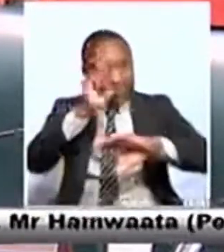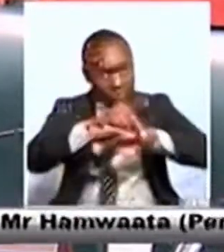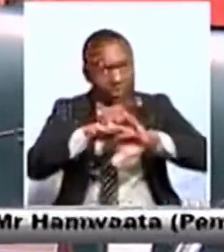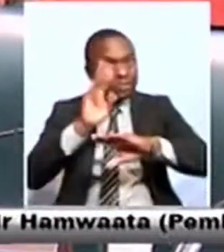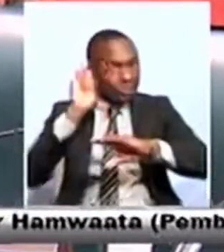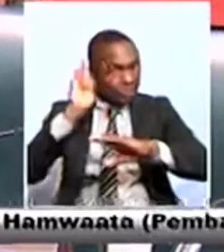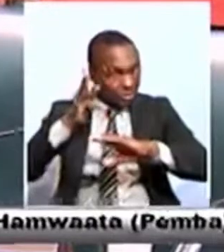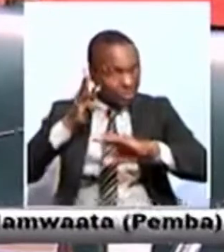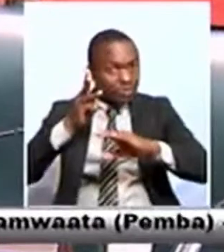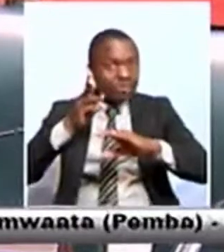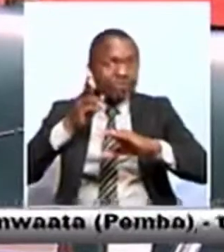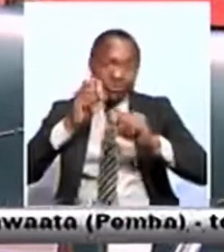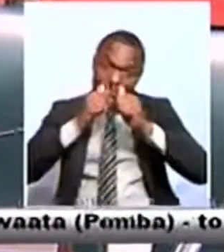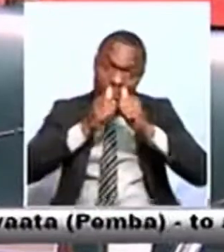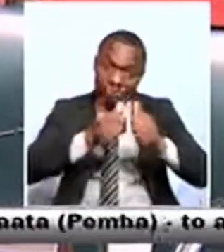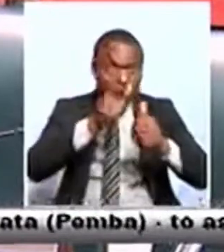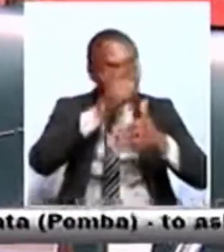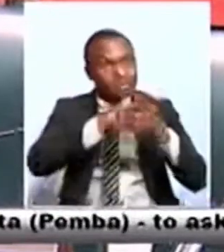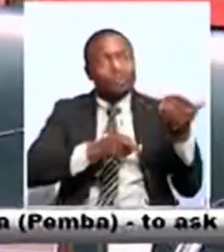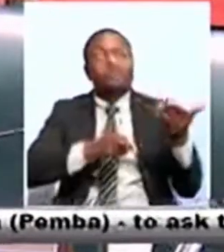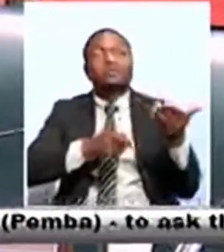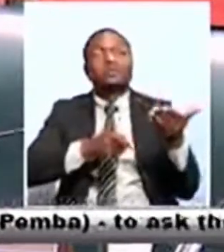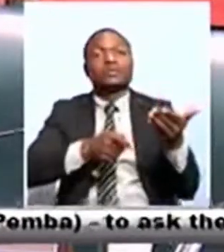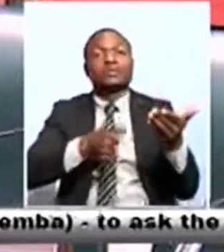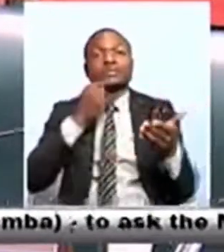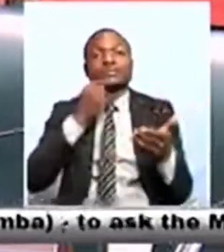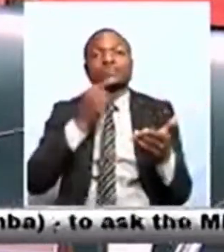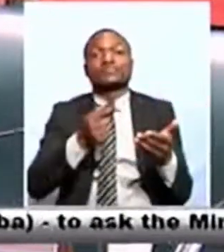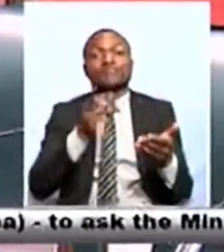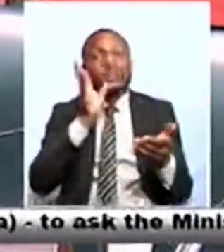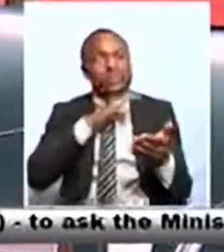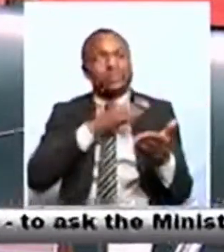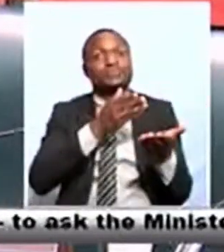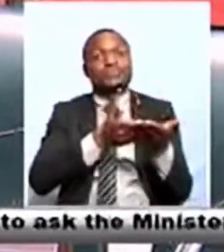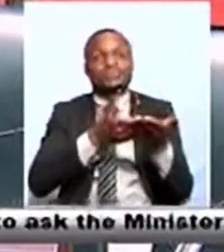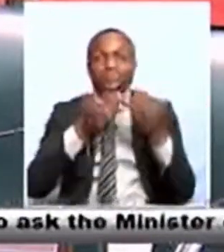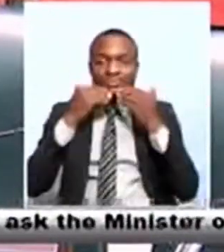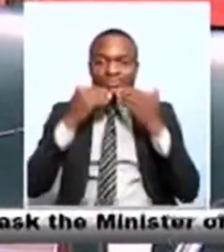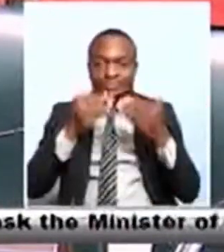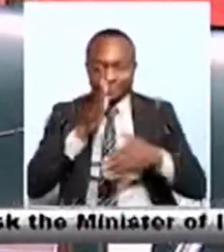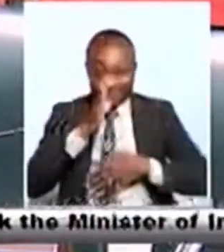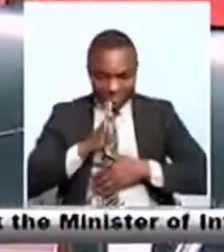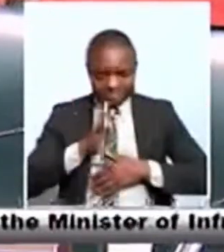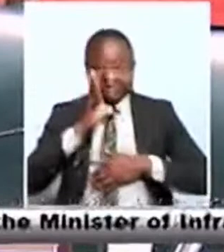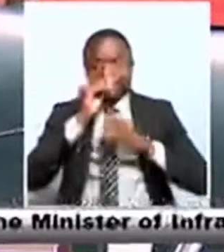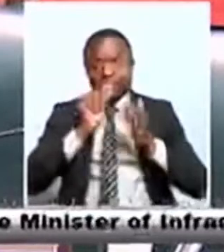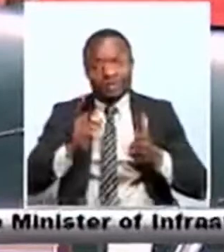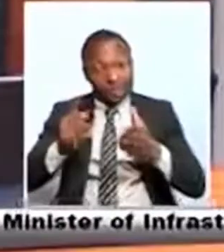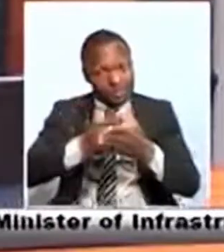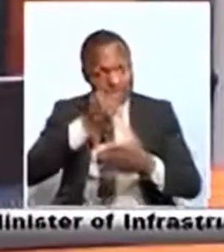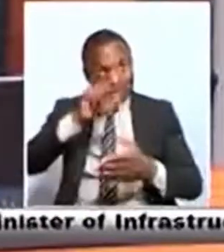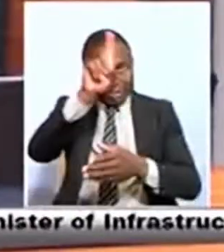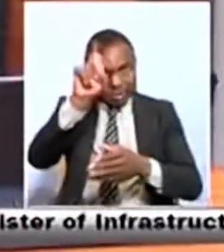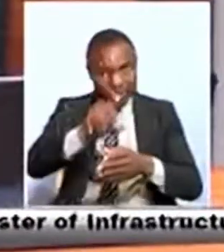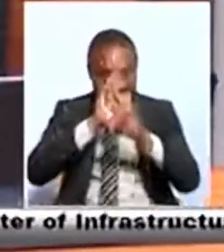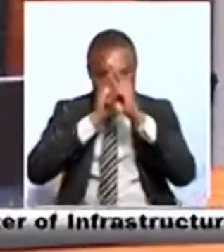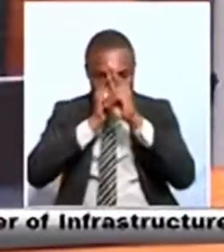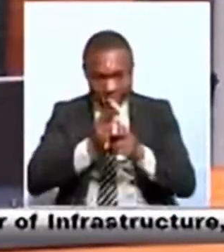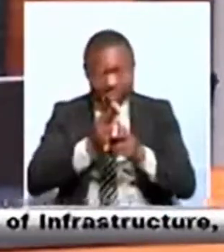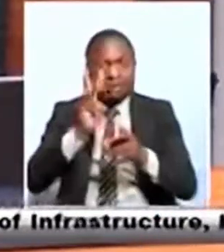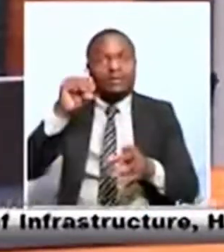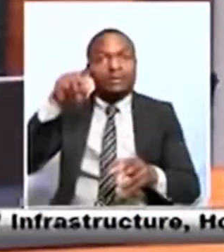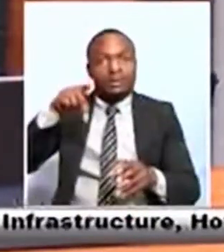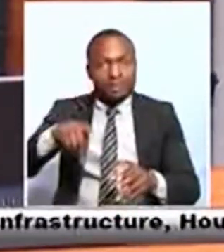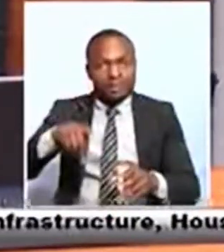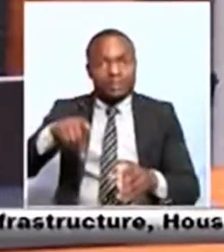to what has been already mentioned. Thank you, Madam Speaker. Next question, the Honorable Member